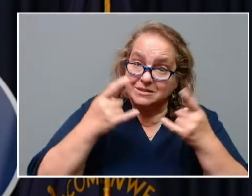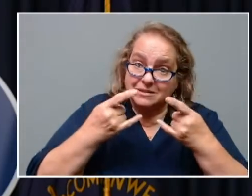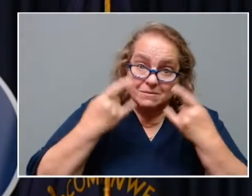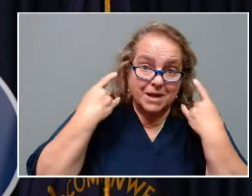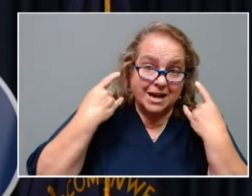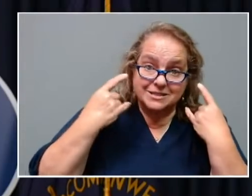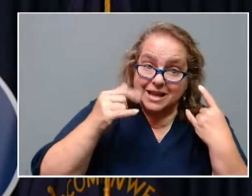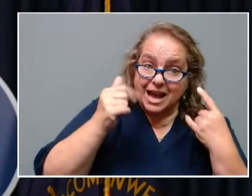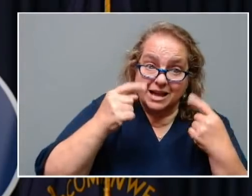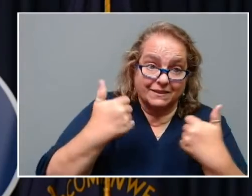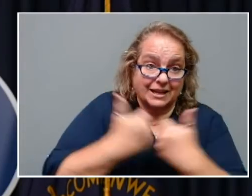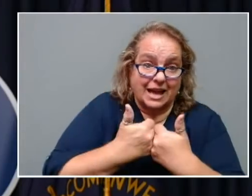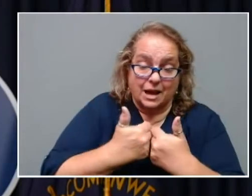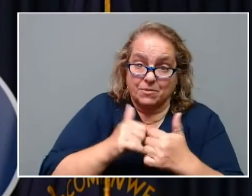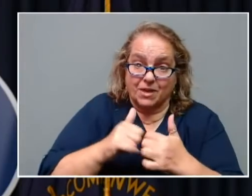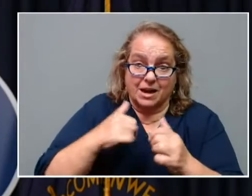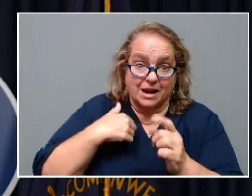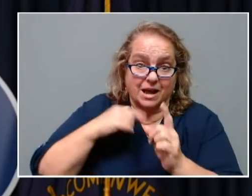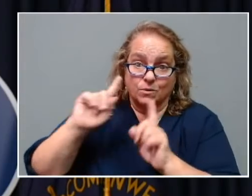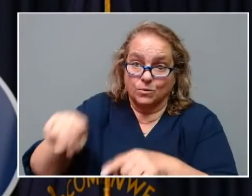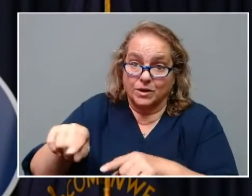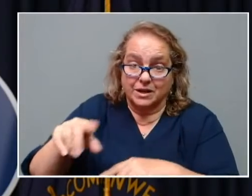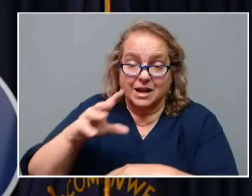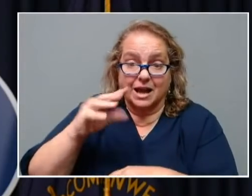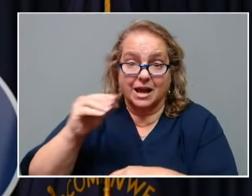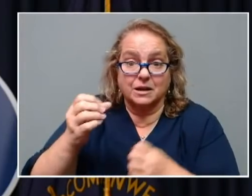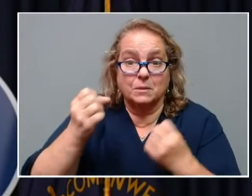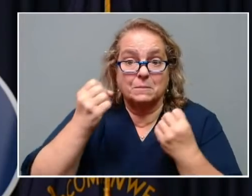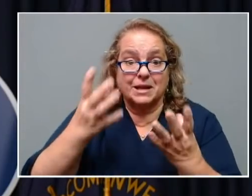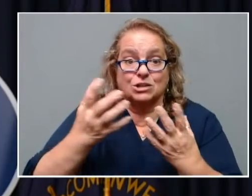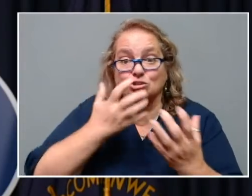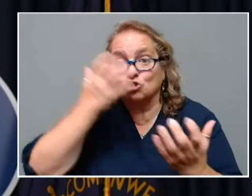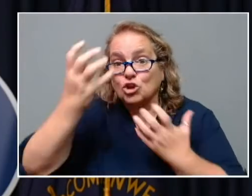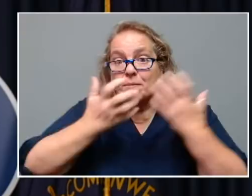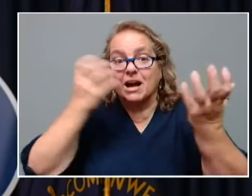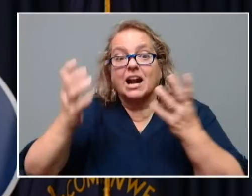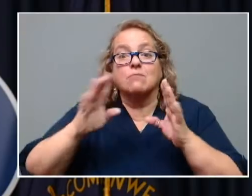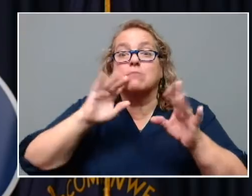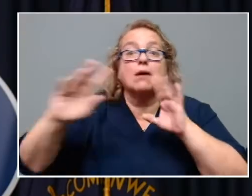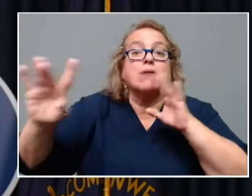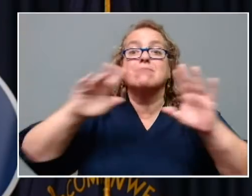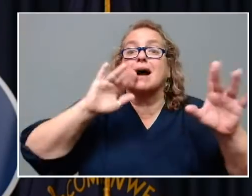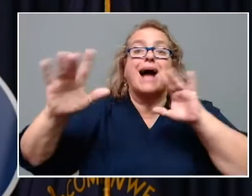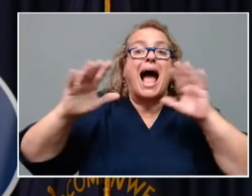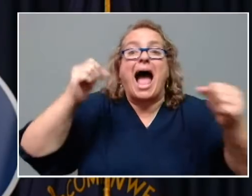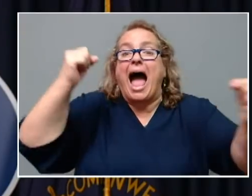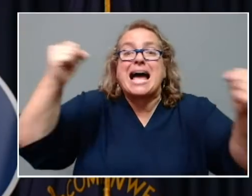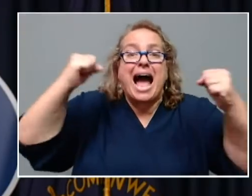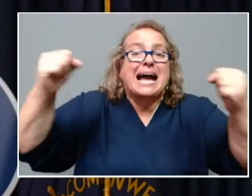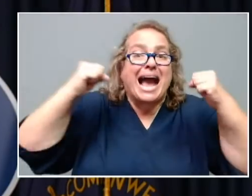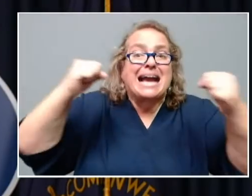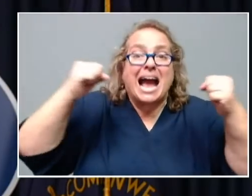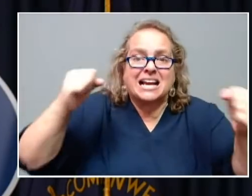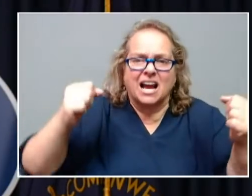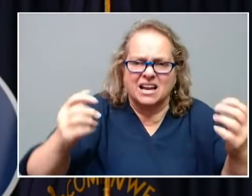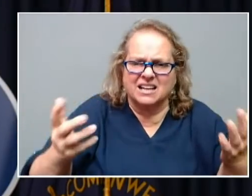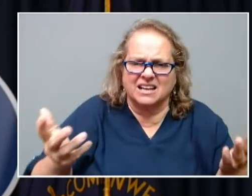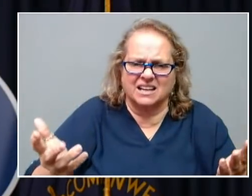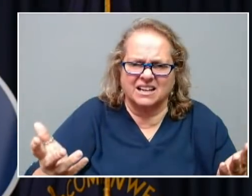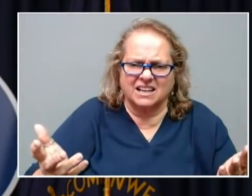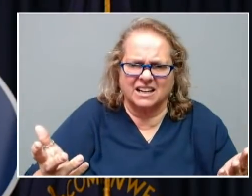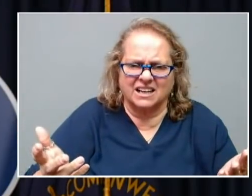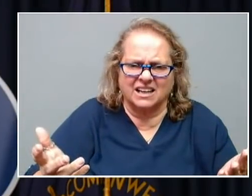I attended, and a lot of screaming, a lot of spitting on each other going on. So what's the